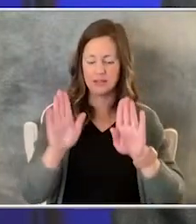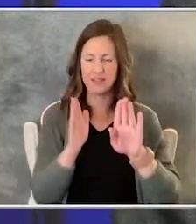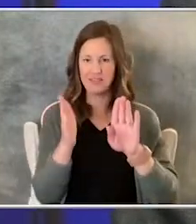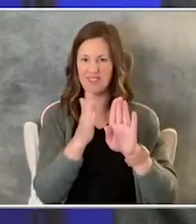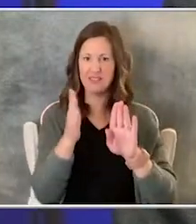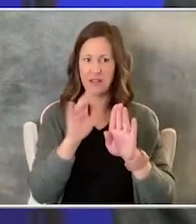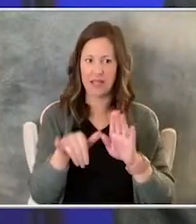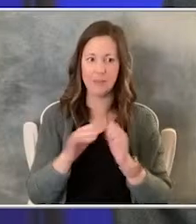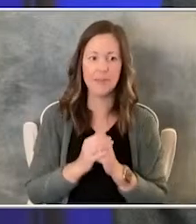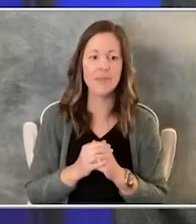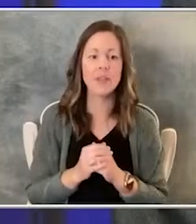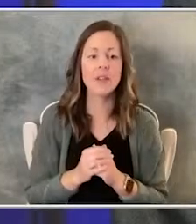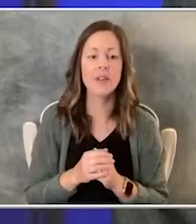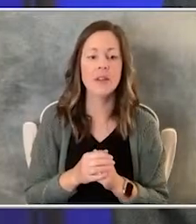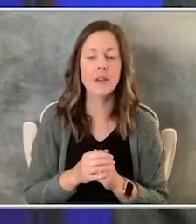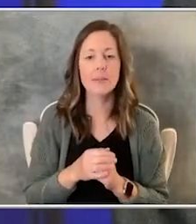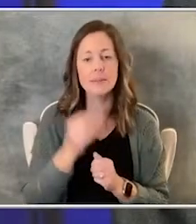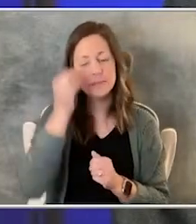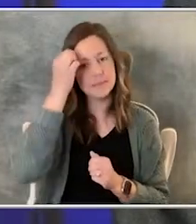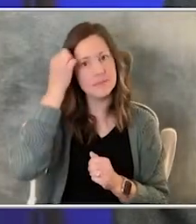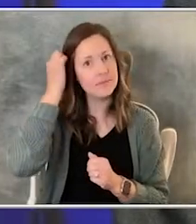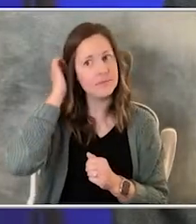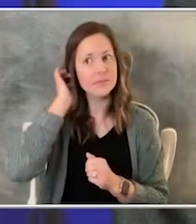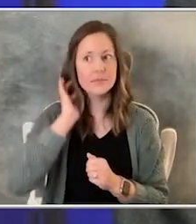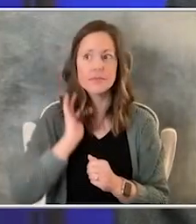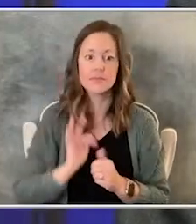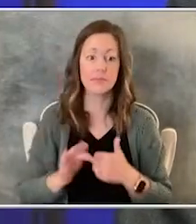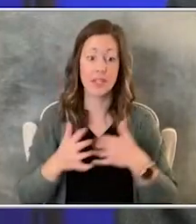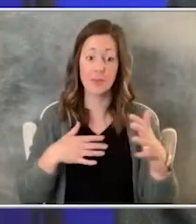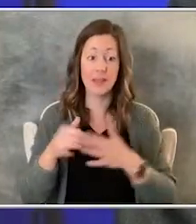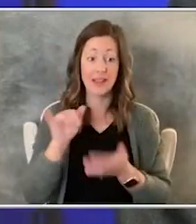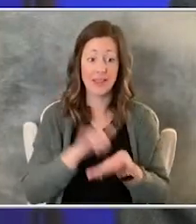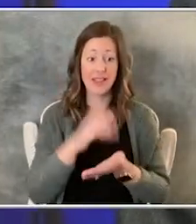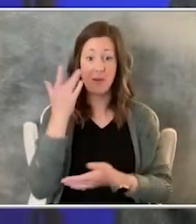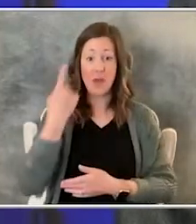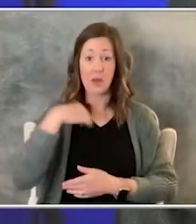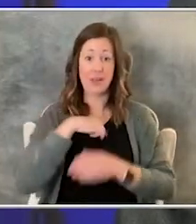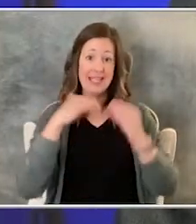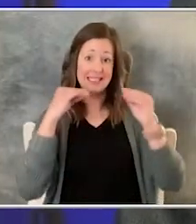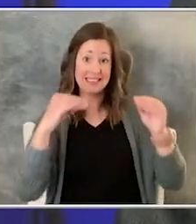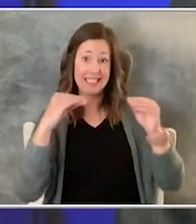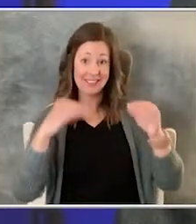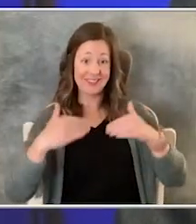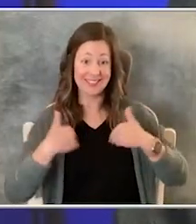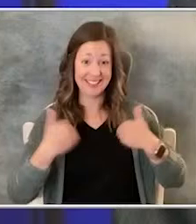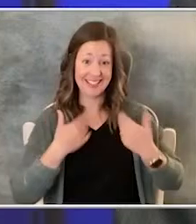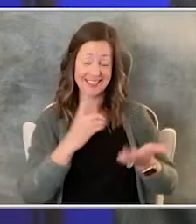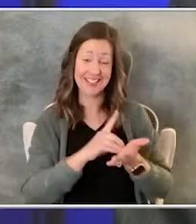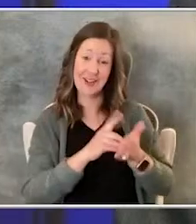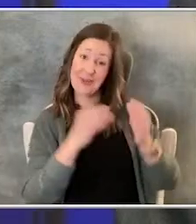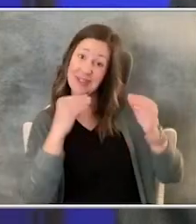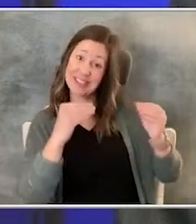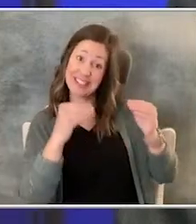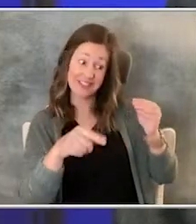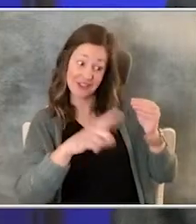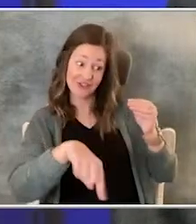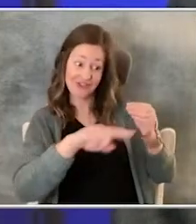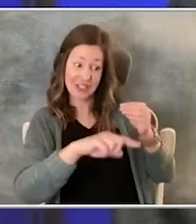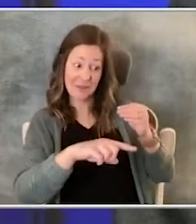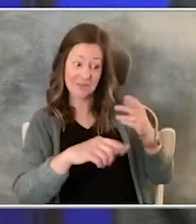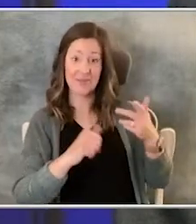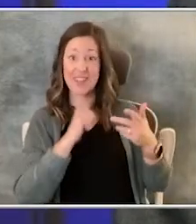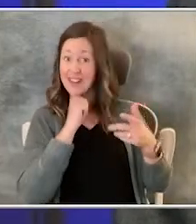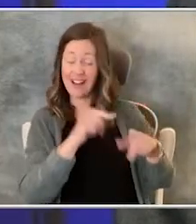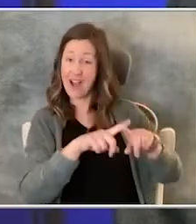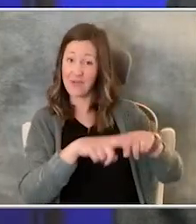You're allergic to something, right? I'm allergic to the medicine they typically use for sedation. That group of medicines are called